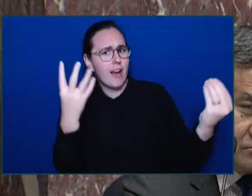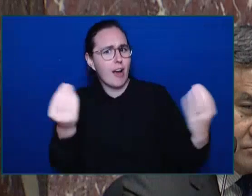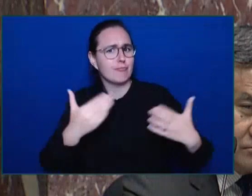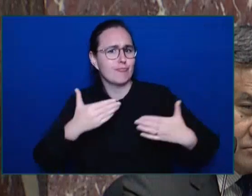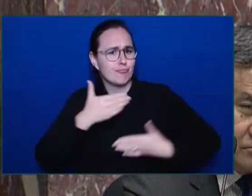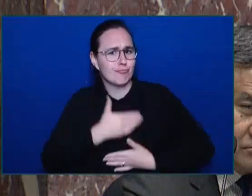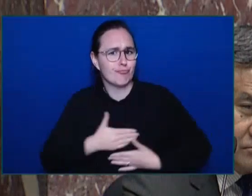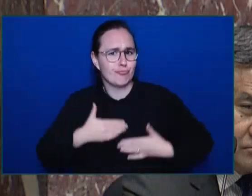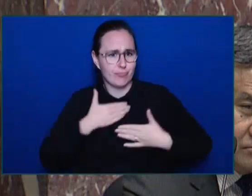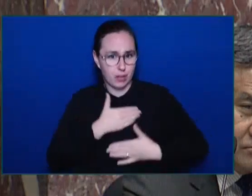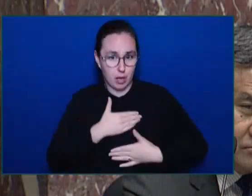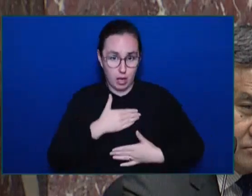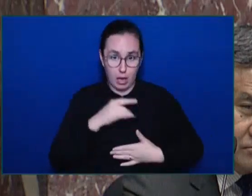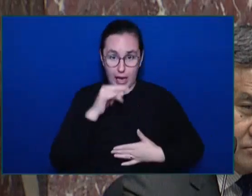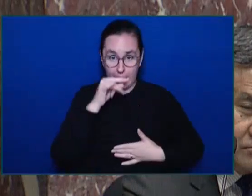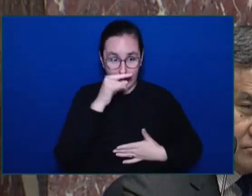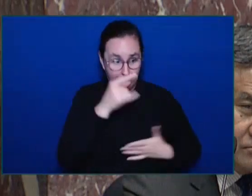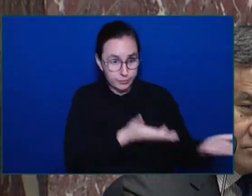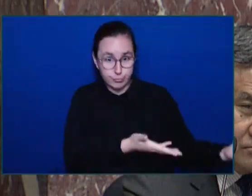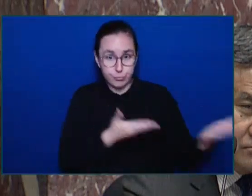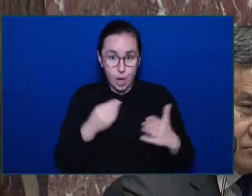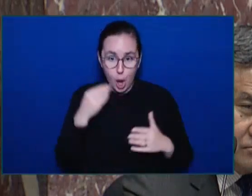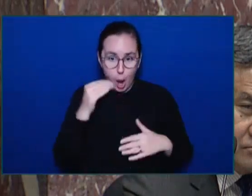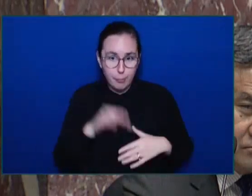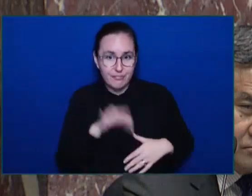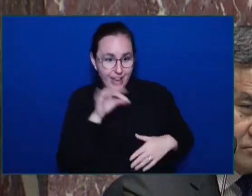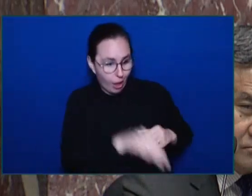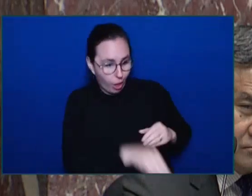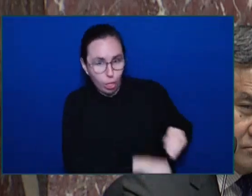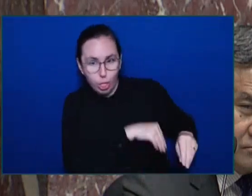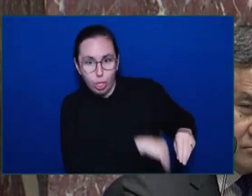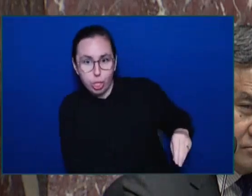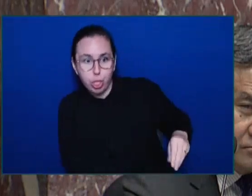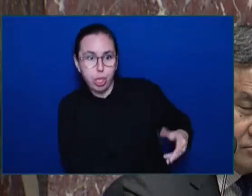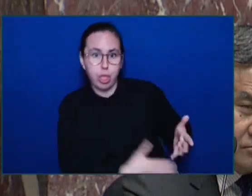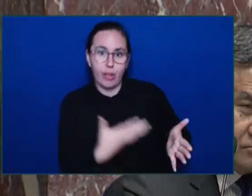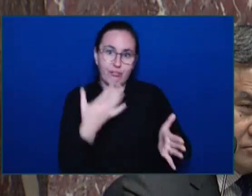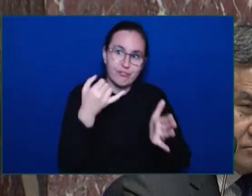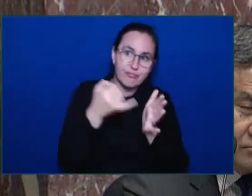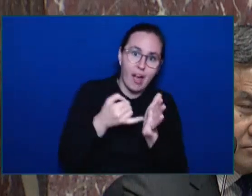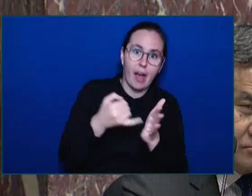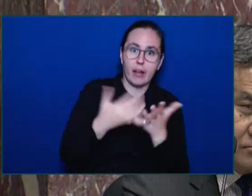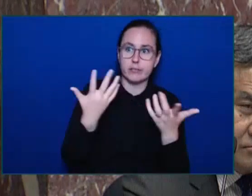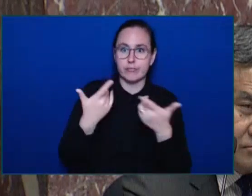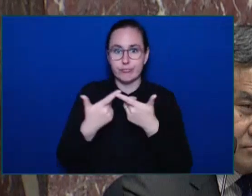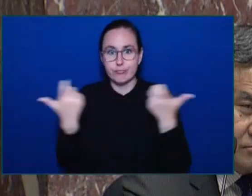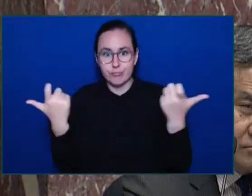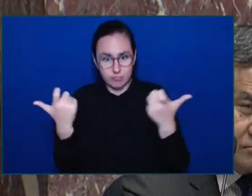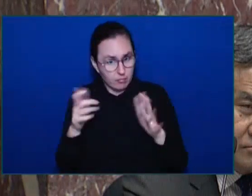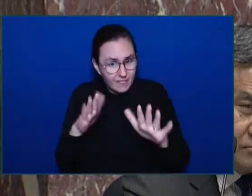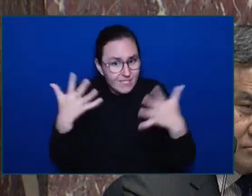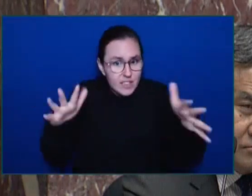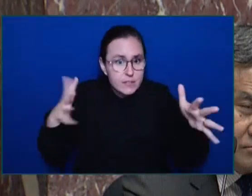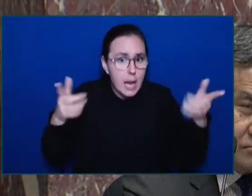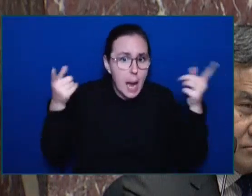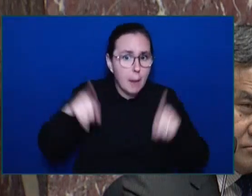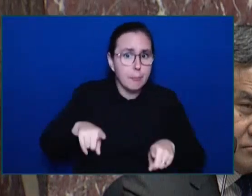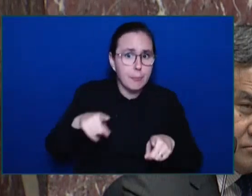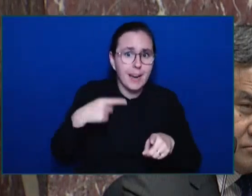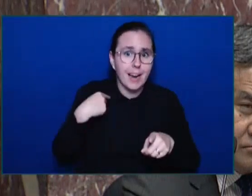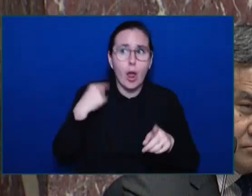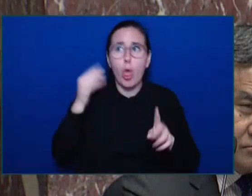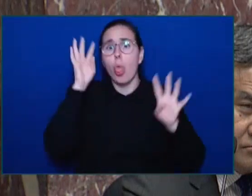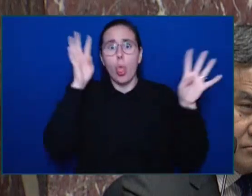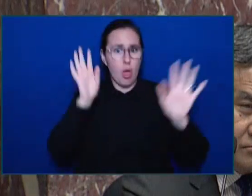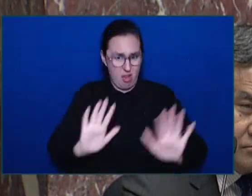drug paraphernalia, which has actually happened under this Premier's watch. So parents want to know. They want this Premier